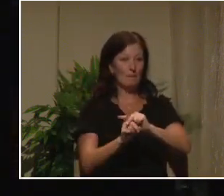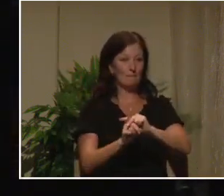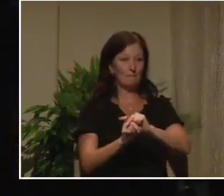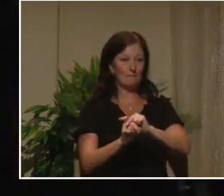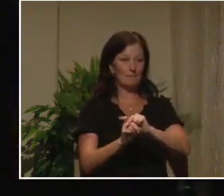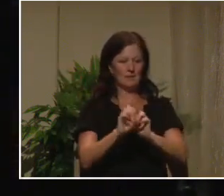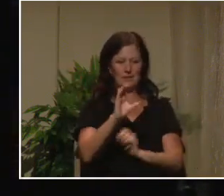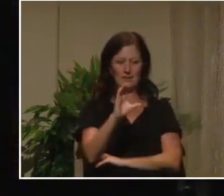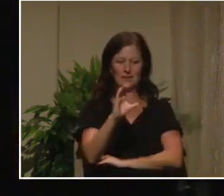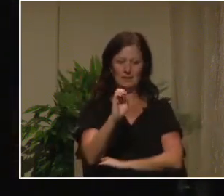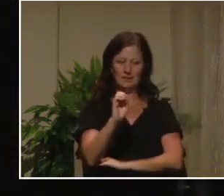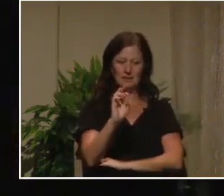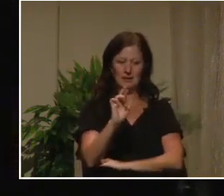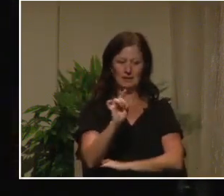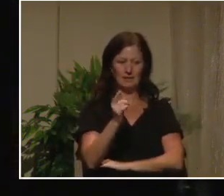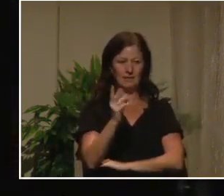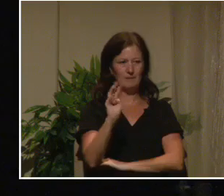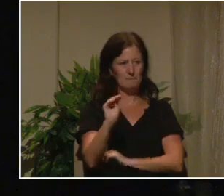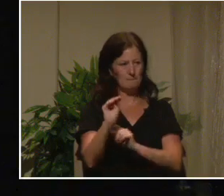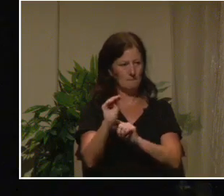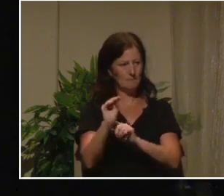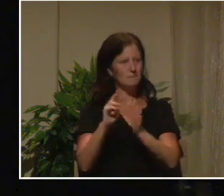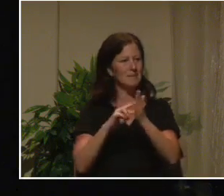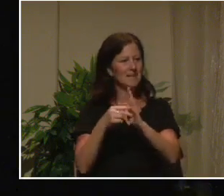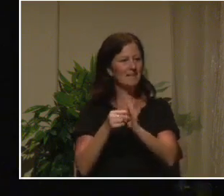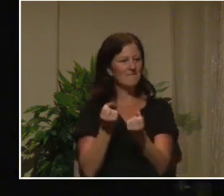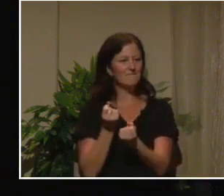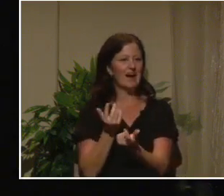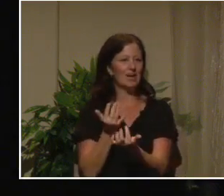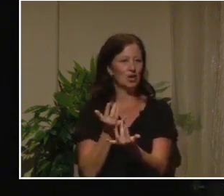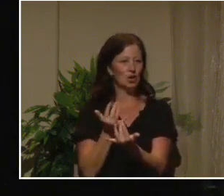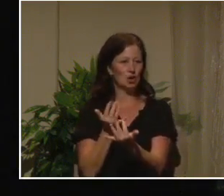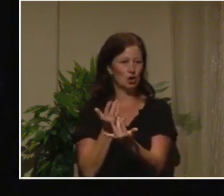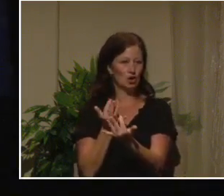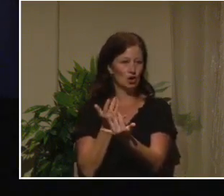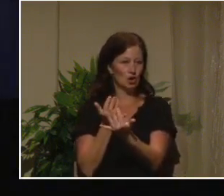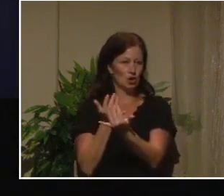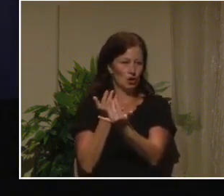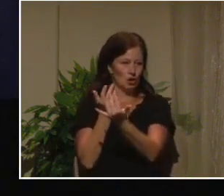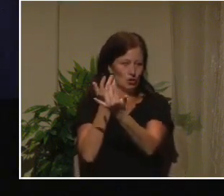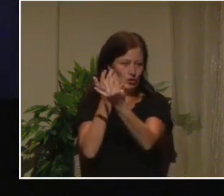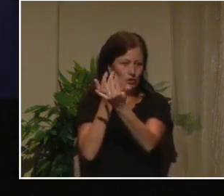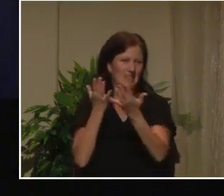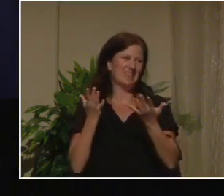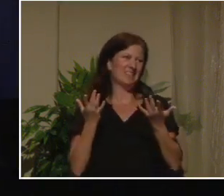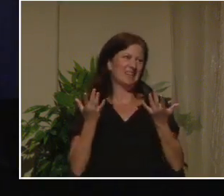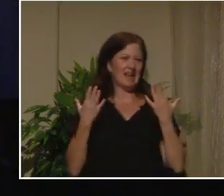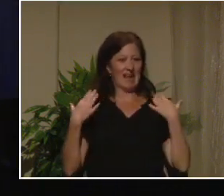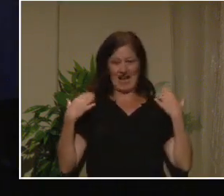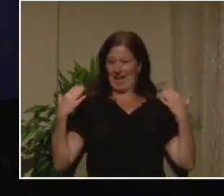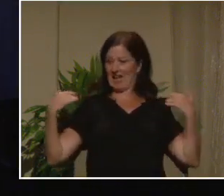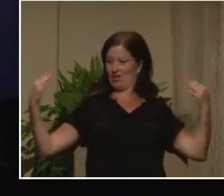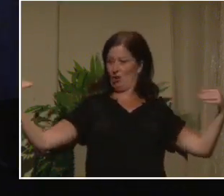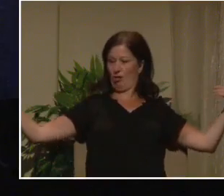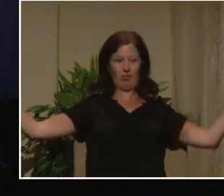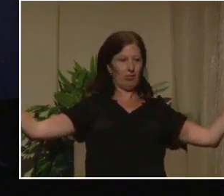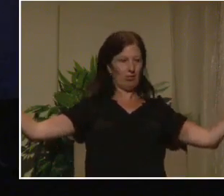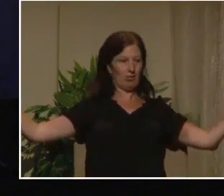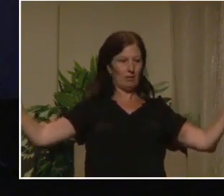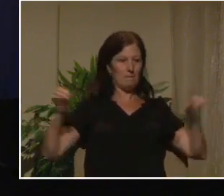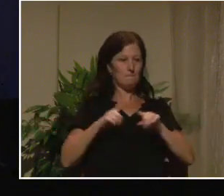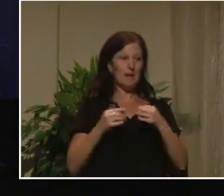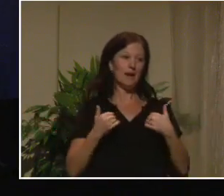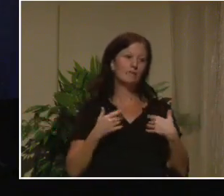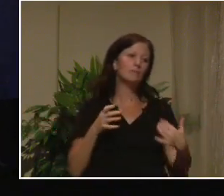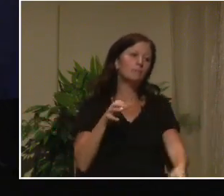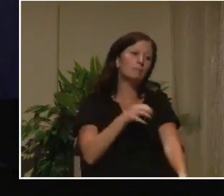Their name means fiery ones. They're obviously these angels of enormous power whom